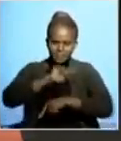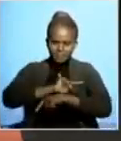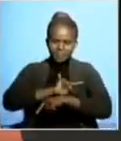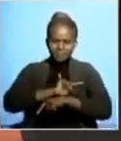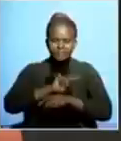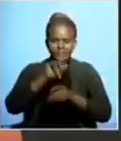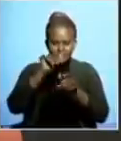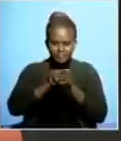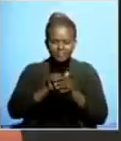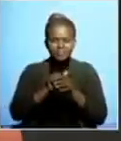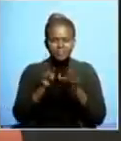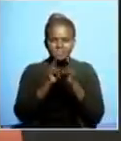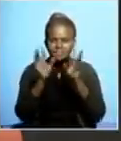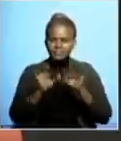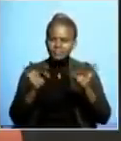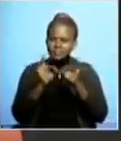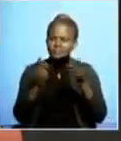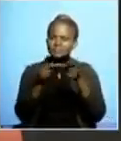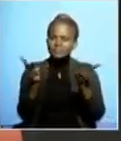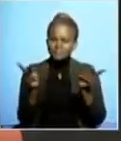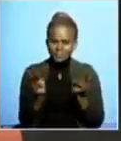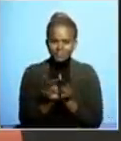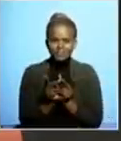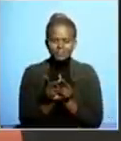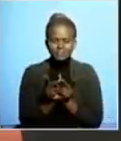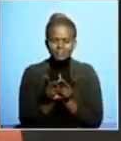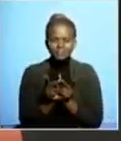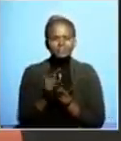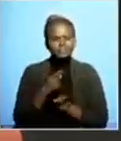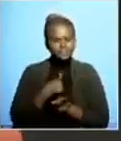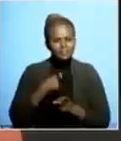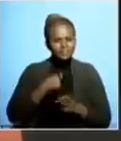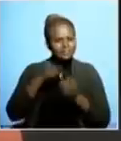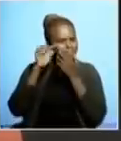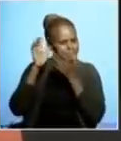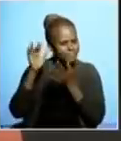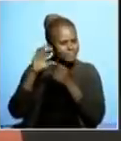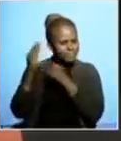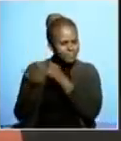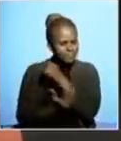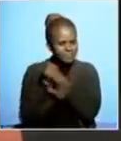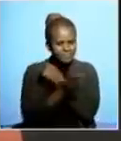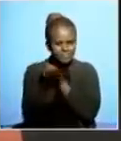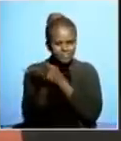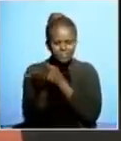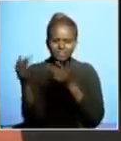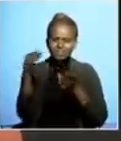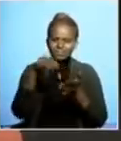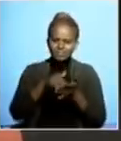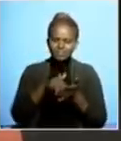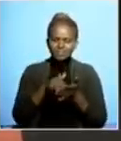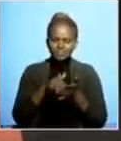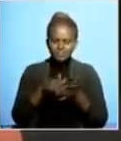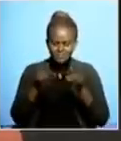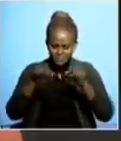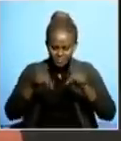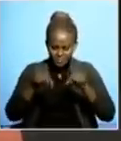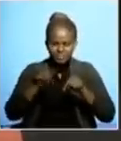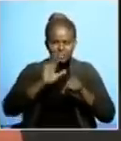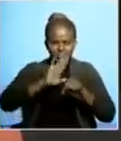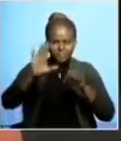into these critical positions. I wish to welcome you once more to this your